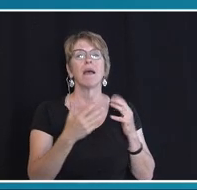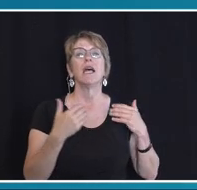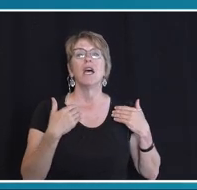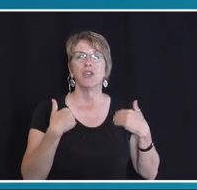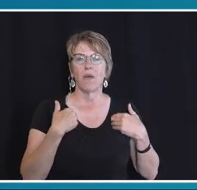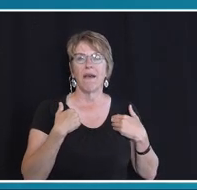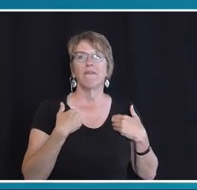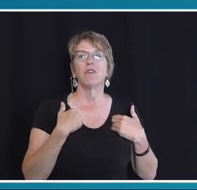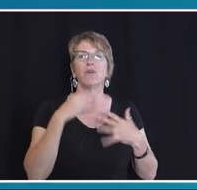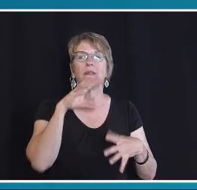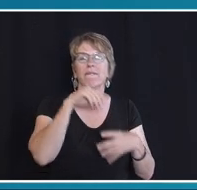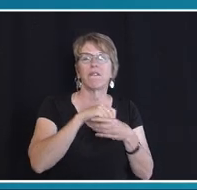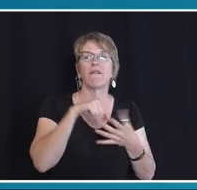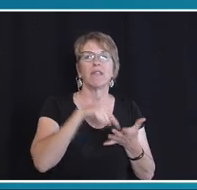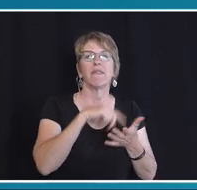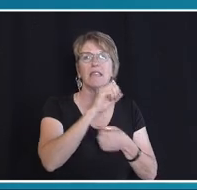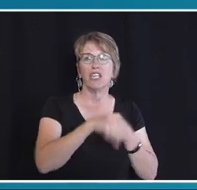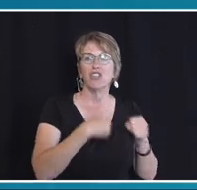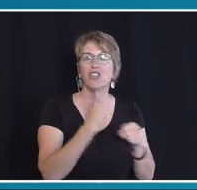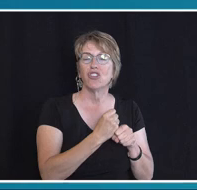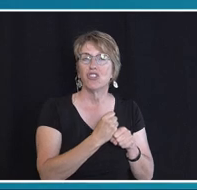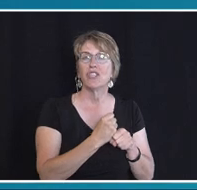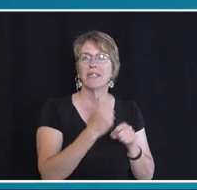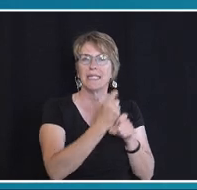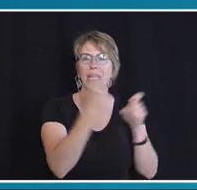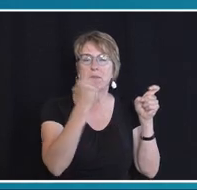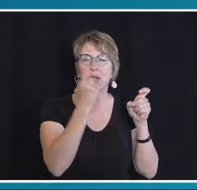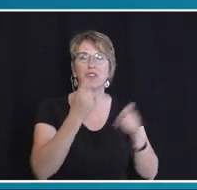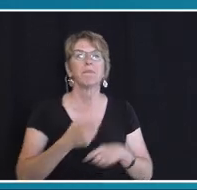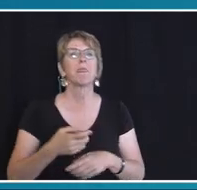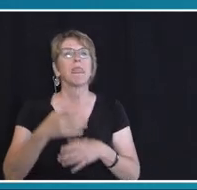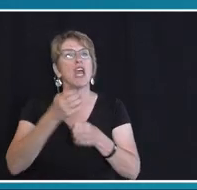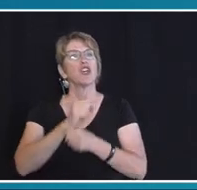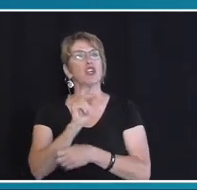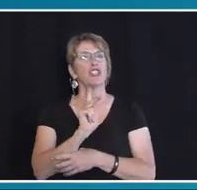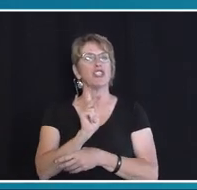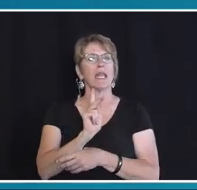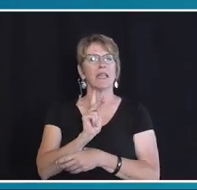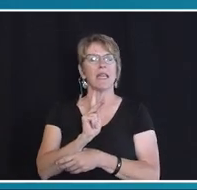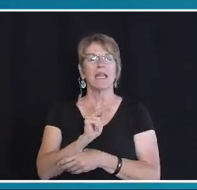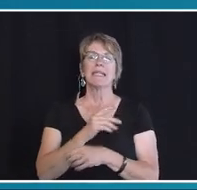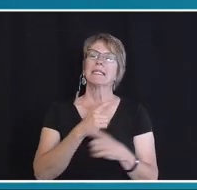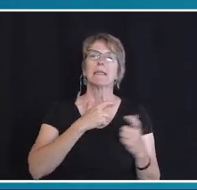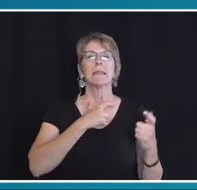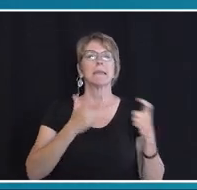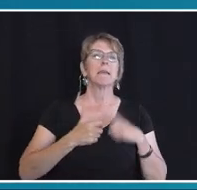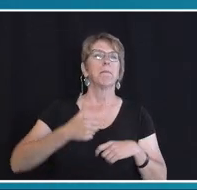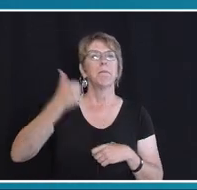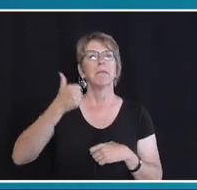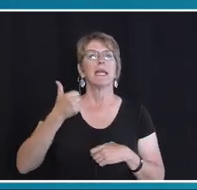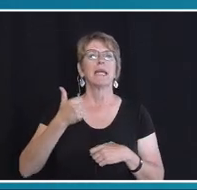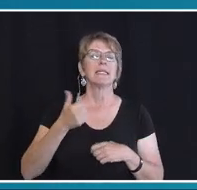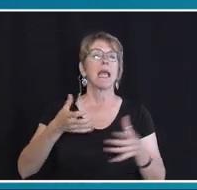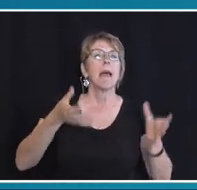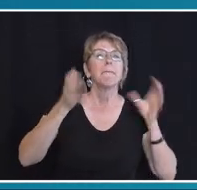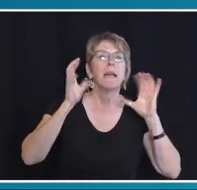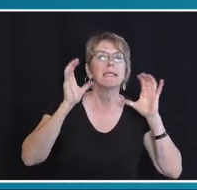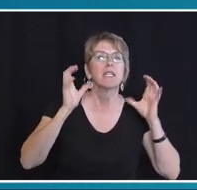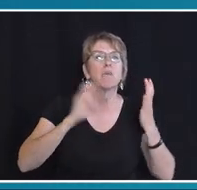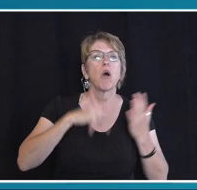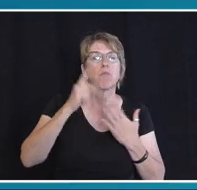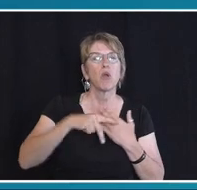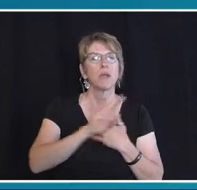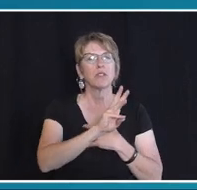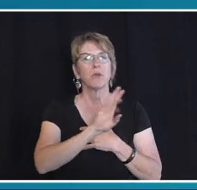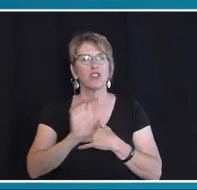this year's Celebration of Courage. Now, here's a fun fact. Courage Kenny is home to one of the largest wheelchair basketball programs in the country, with